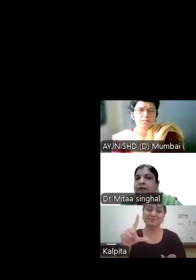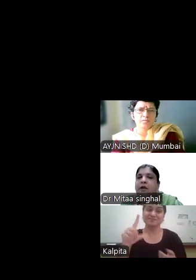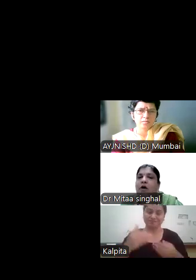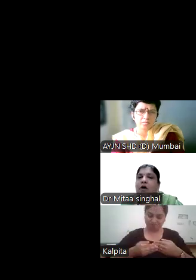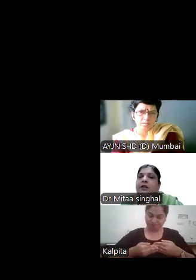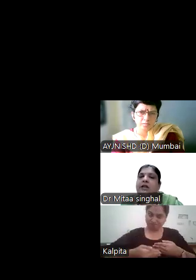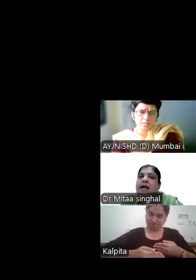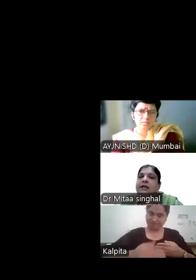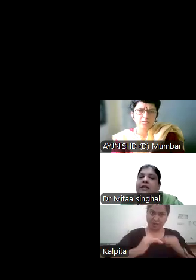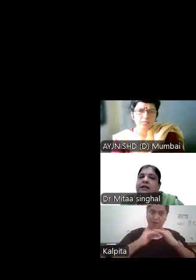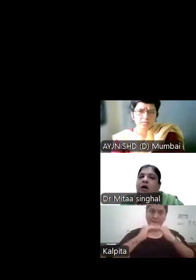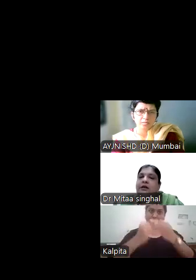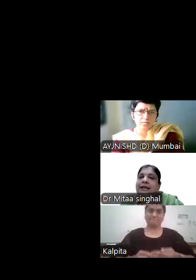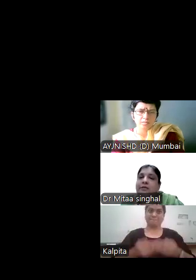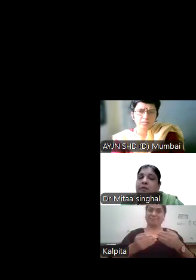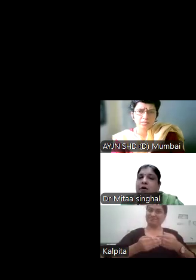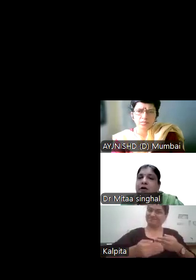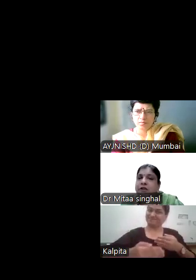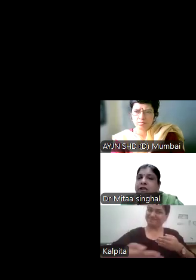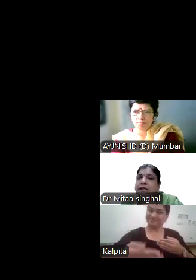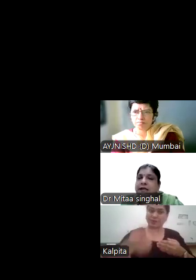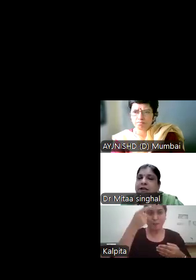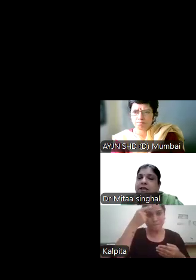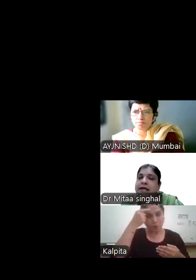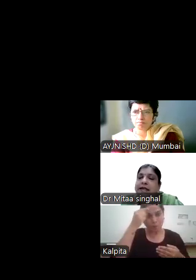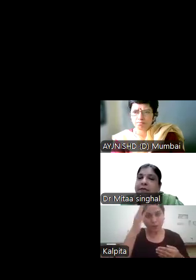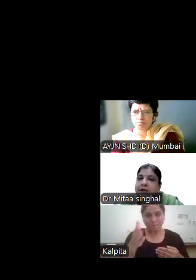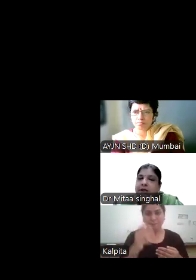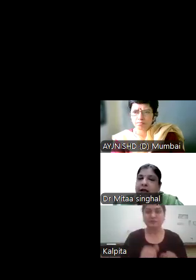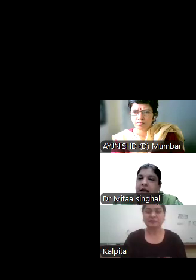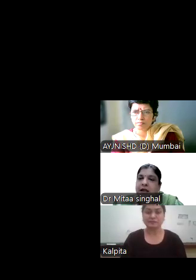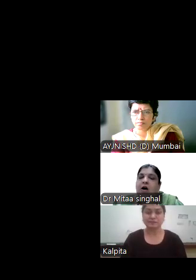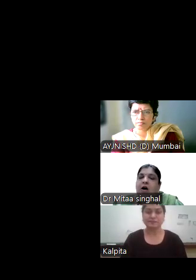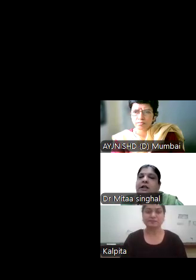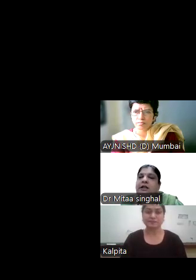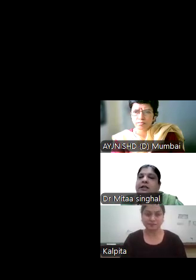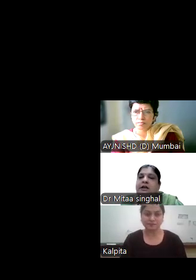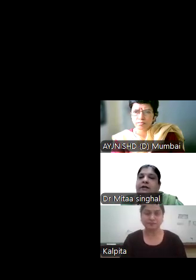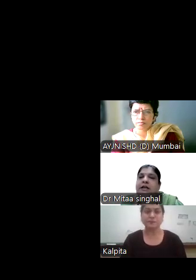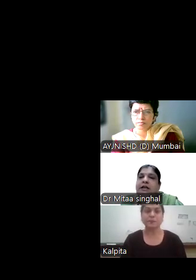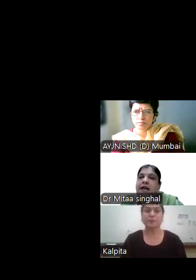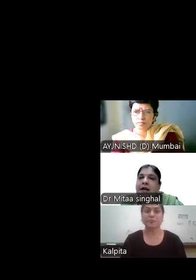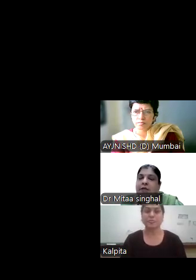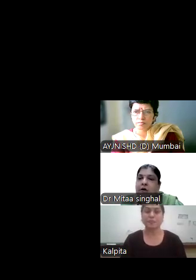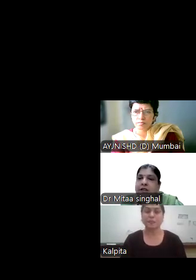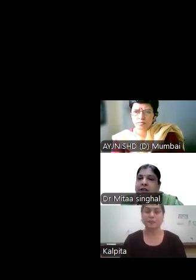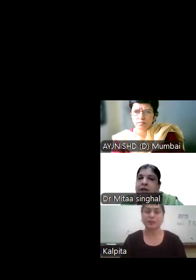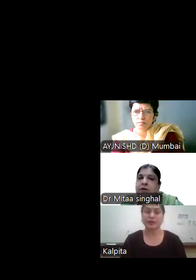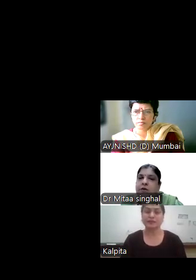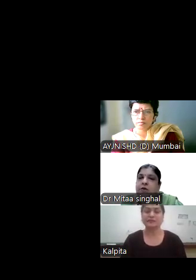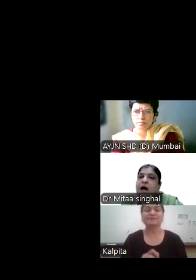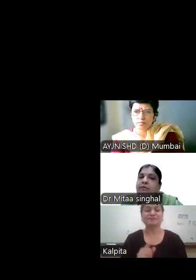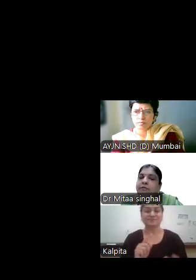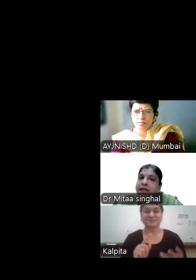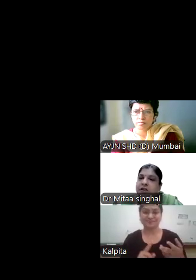child, or the child did not get proper oxygen. There was a delayed birth cry. Or there is fetal hypoxia